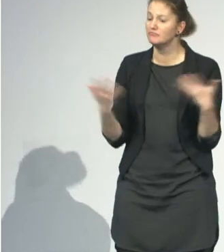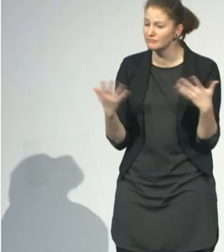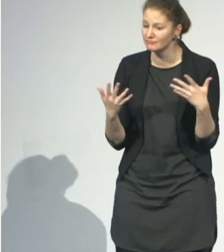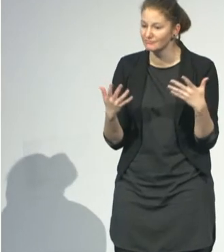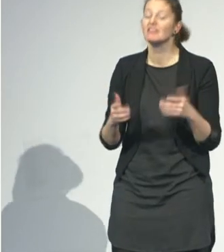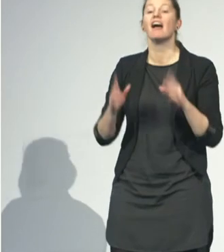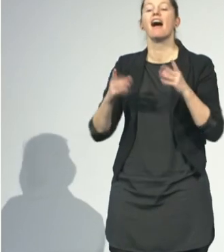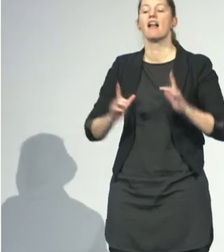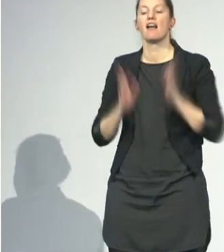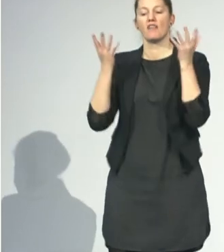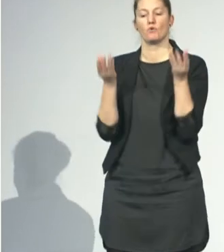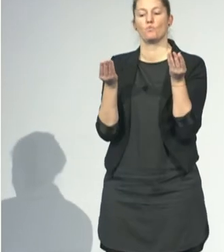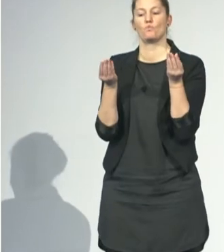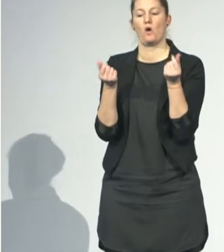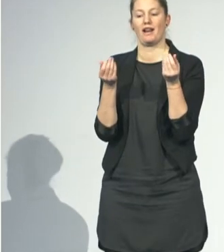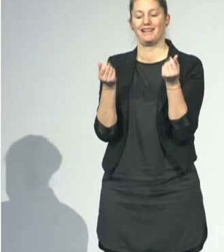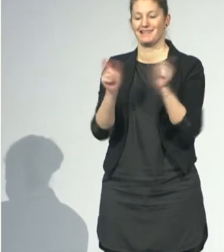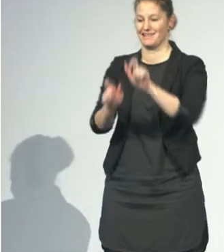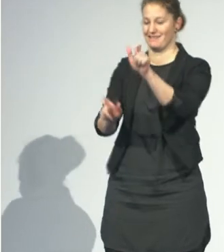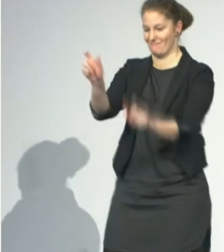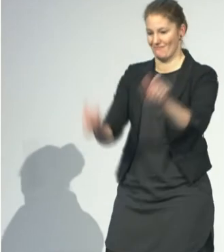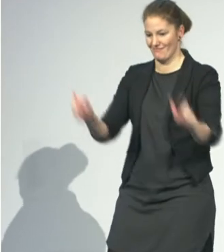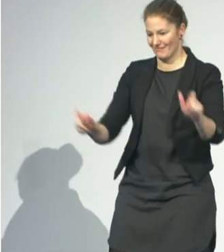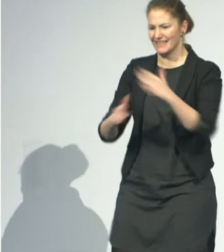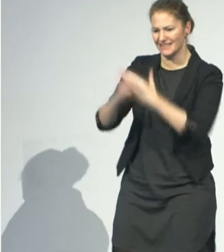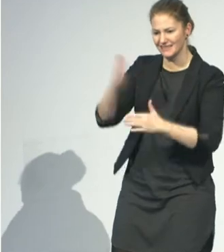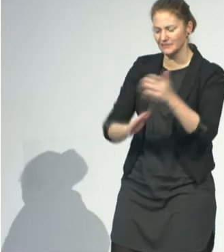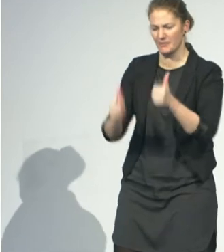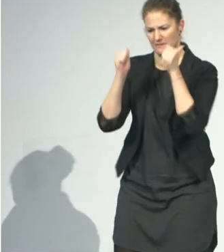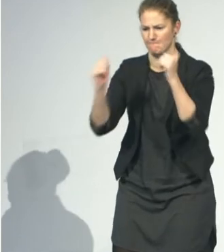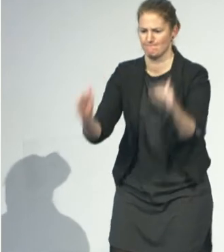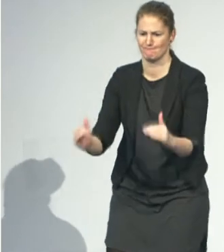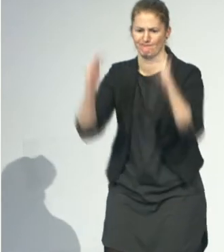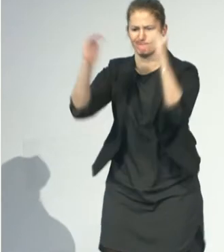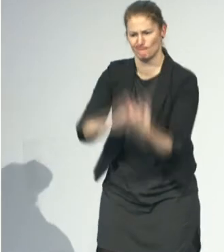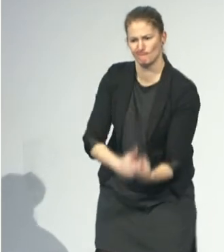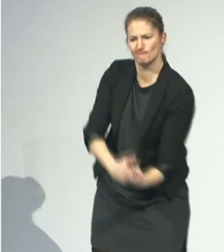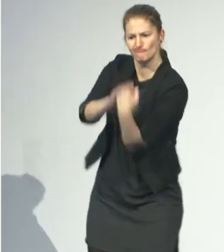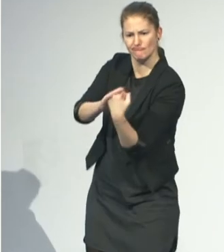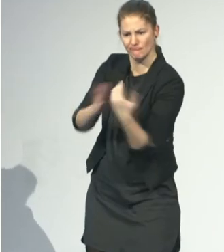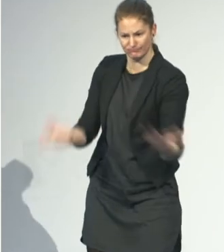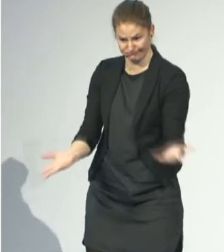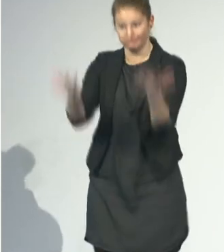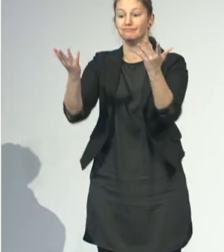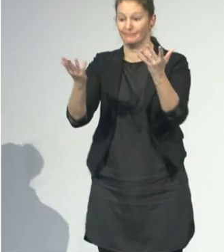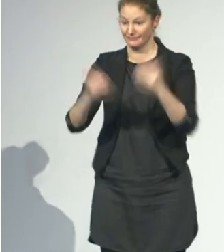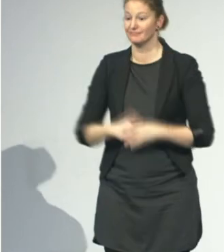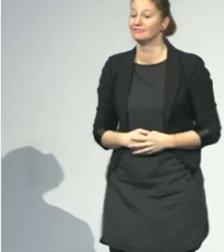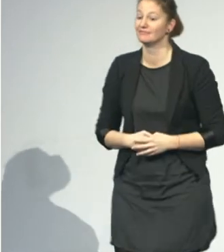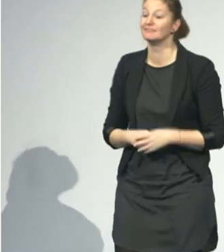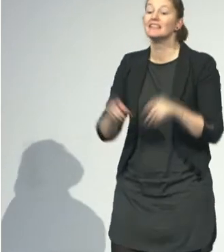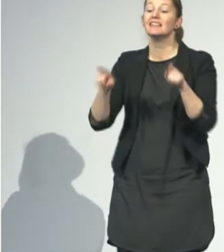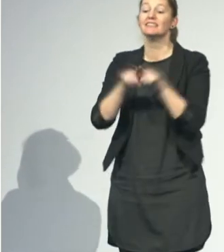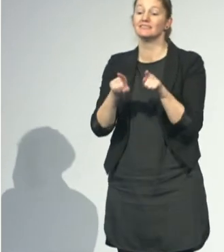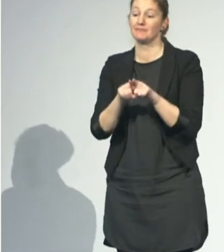in Latin America. Our main focus areas are education, employment,